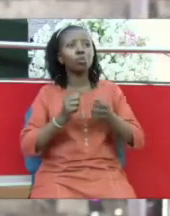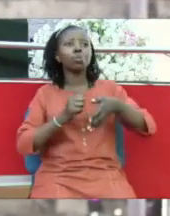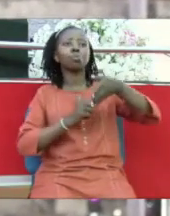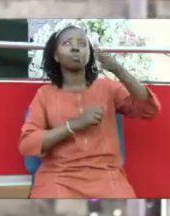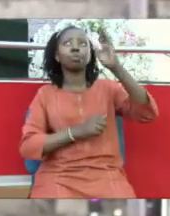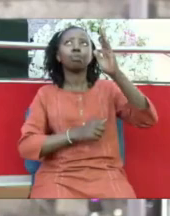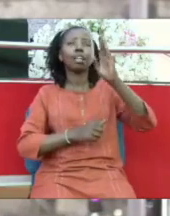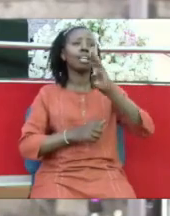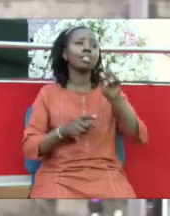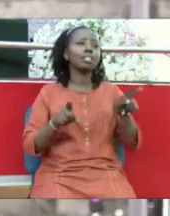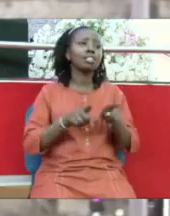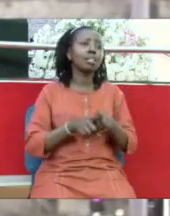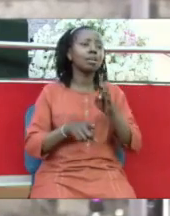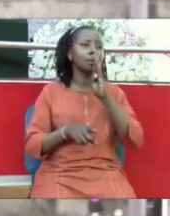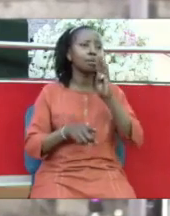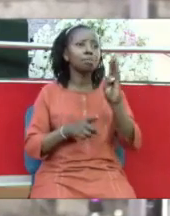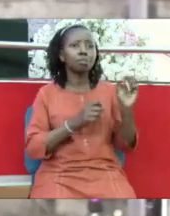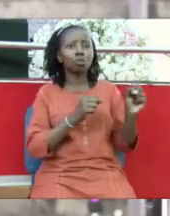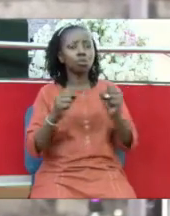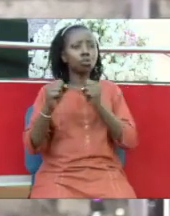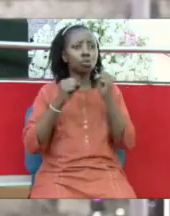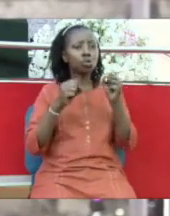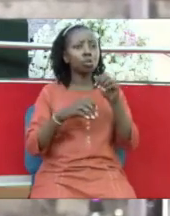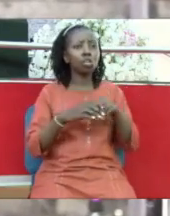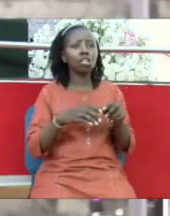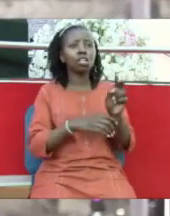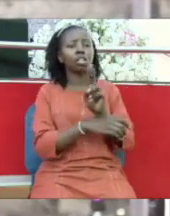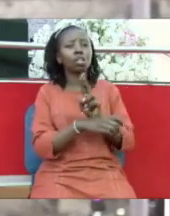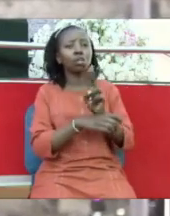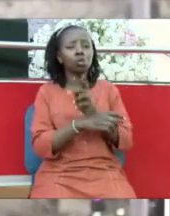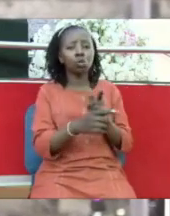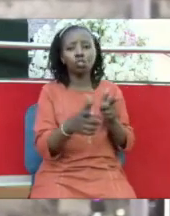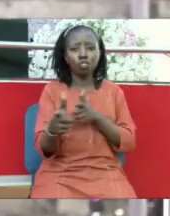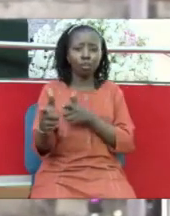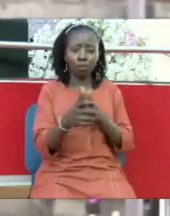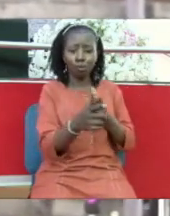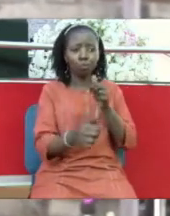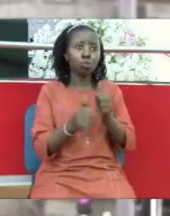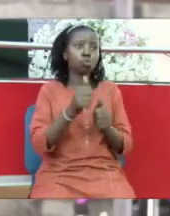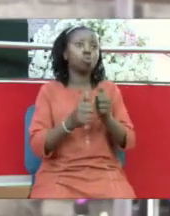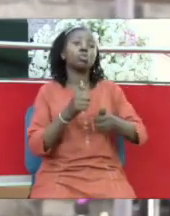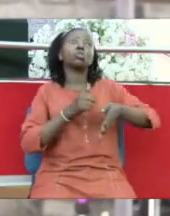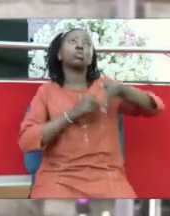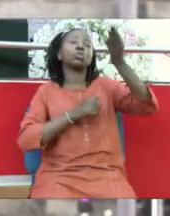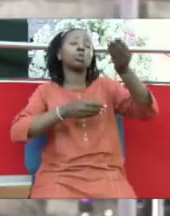And be strong in the use of the weapons that He provides.